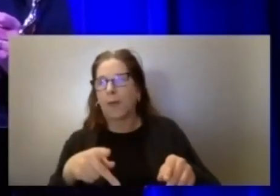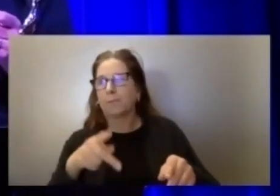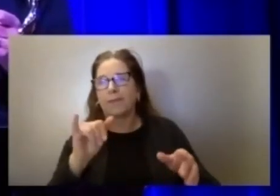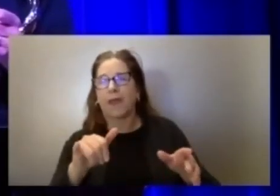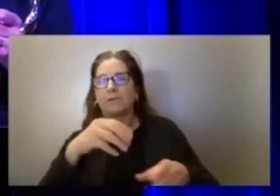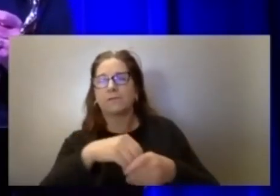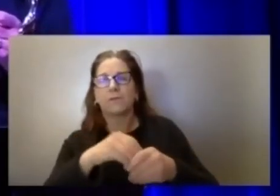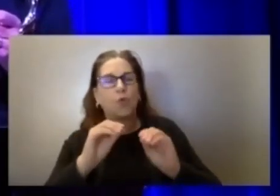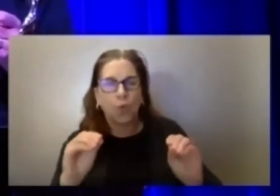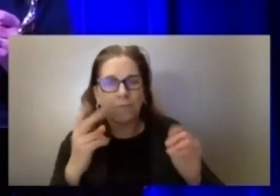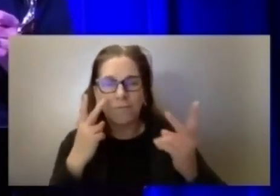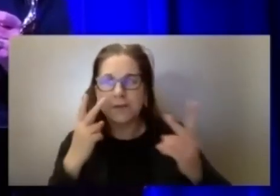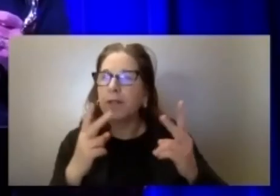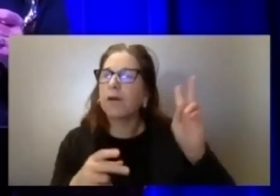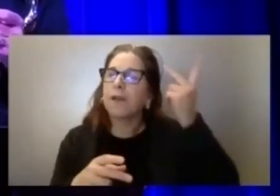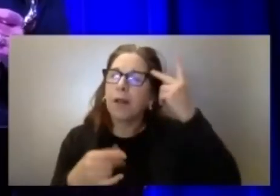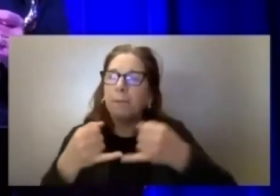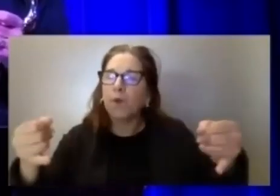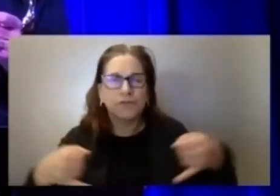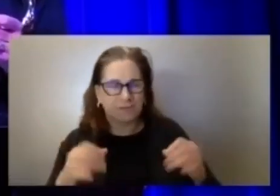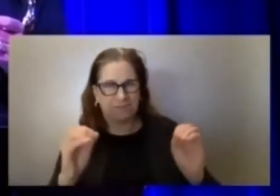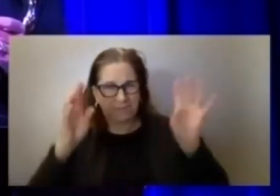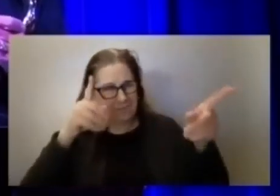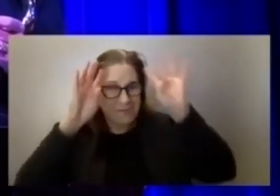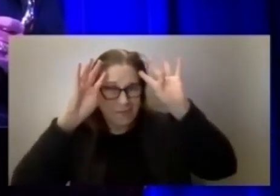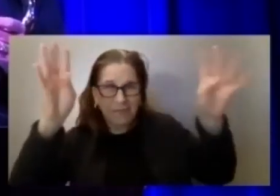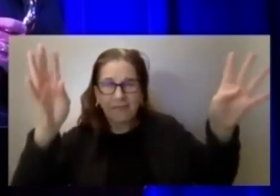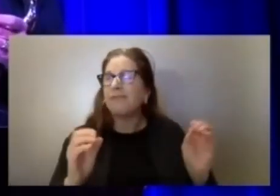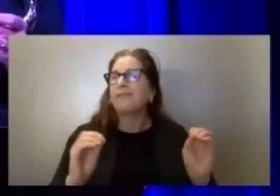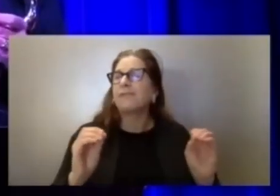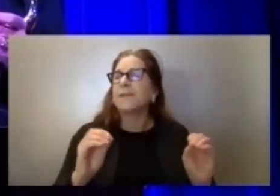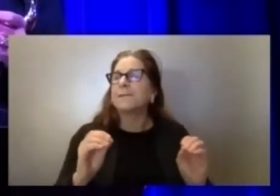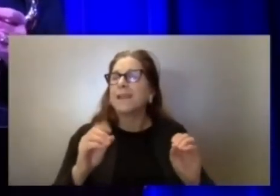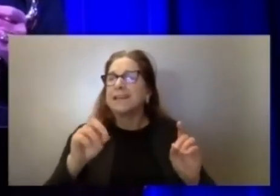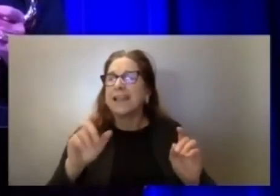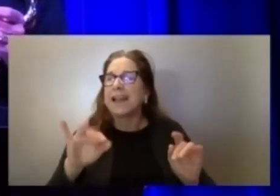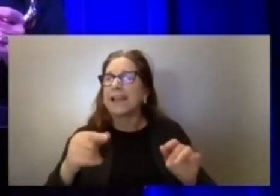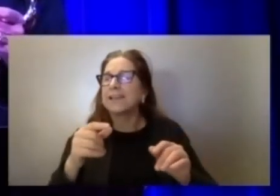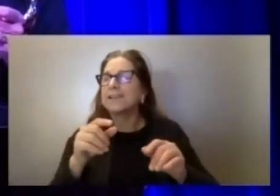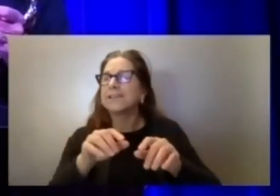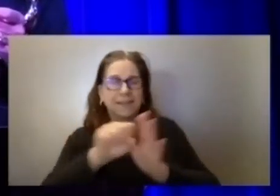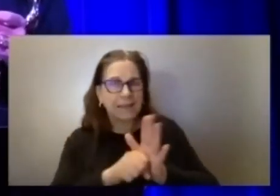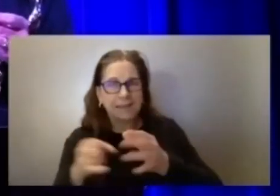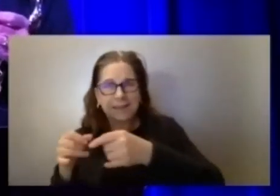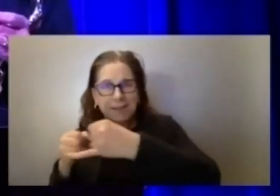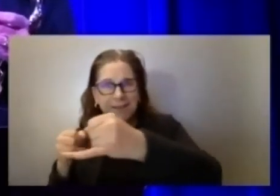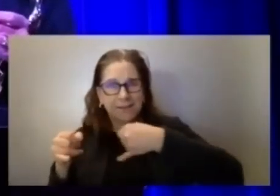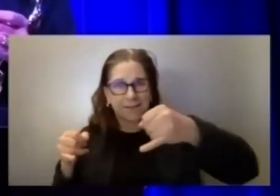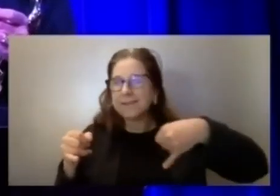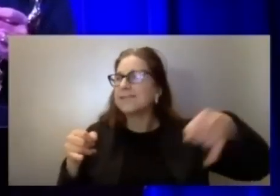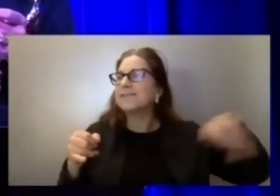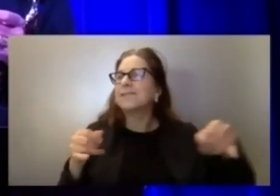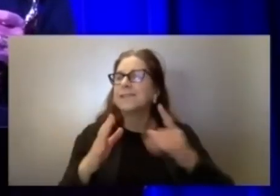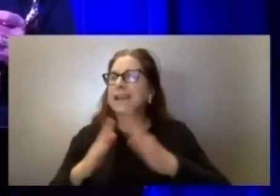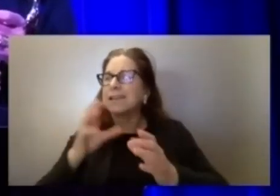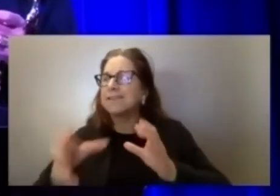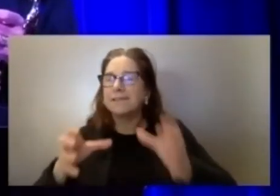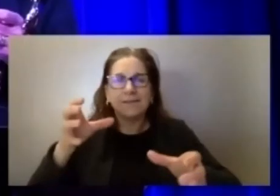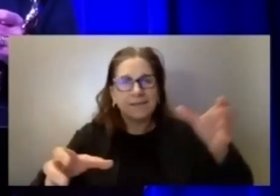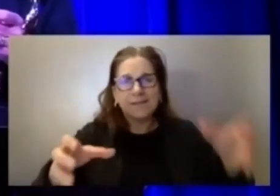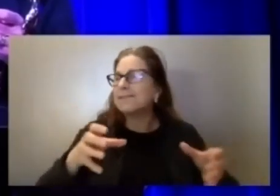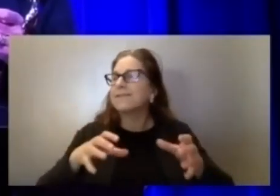or cities, not even the names of rivers, mountains, or other geographical features. The map is the color of earth